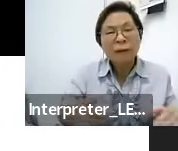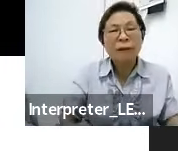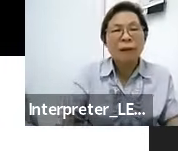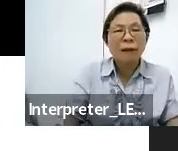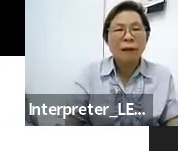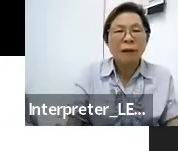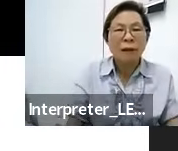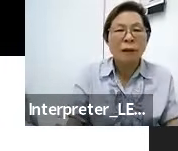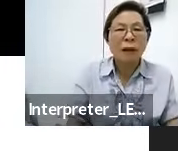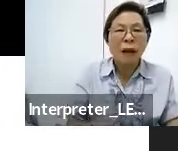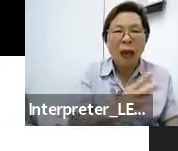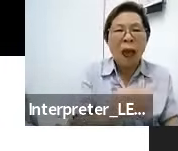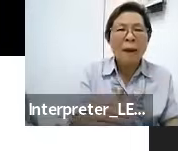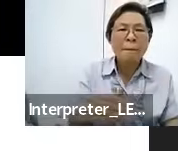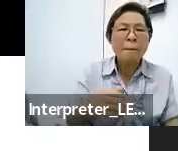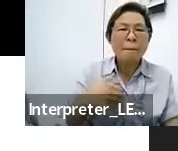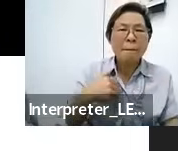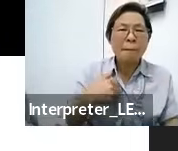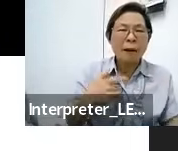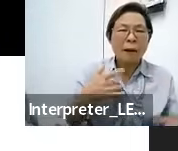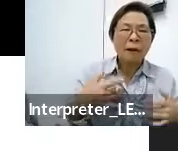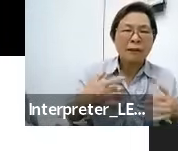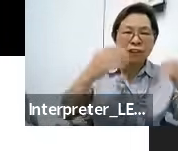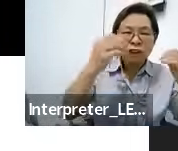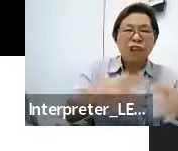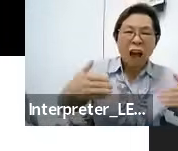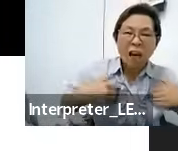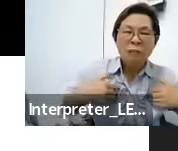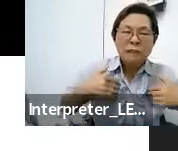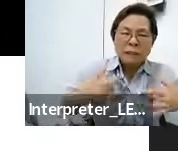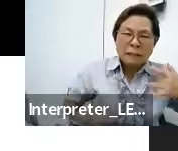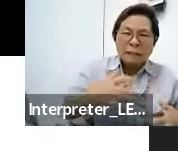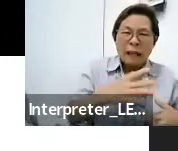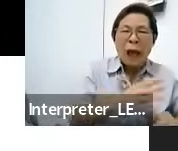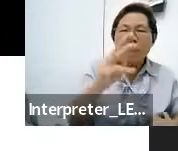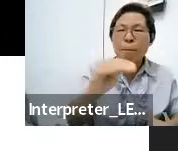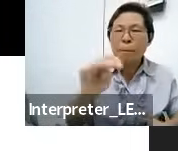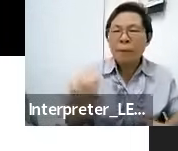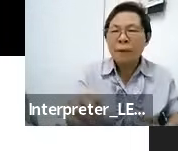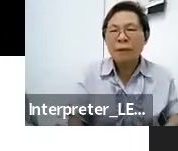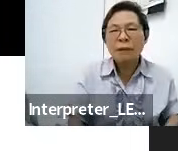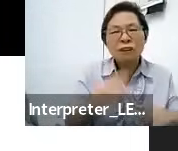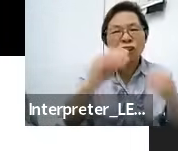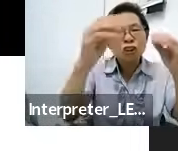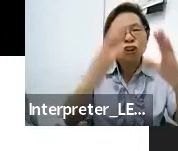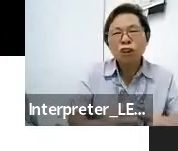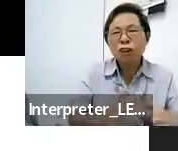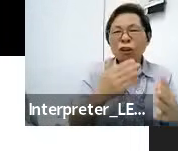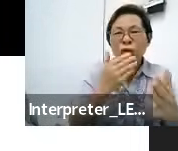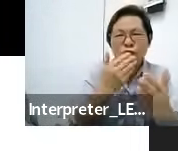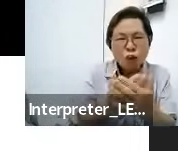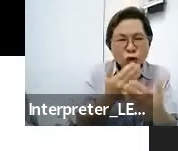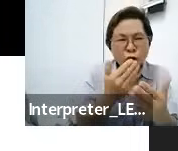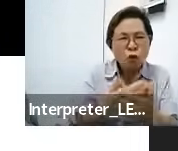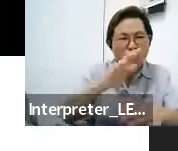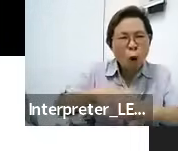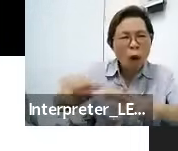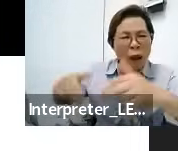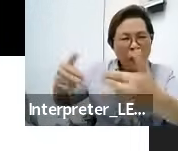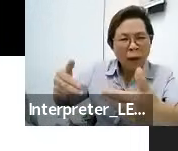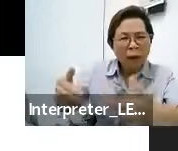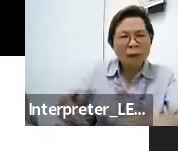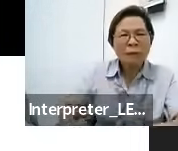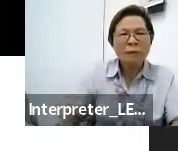ME. And whilst they would not be able to teach in a normal circumstances, but are very good teachers online. Our